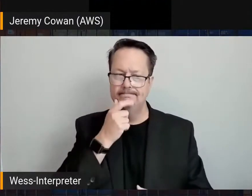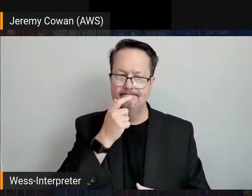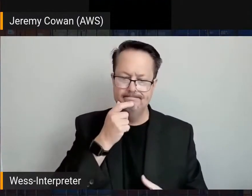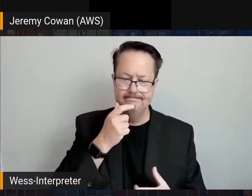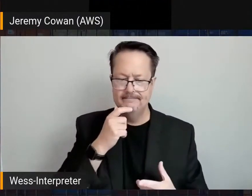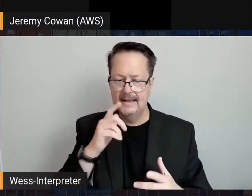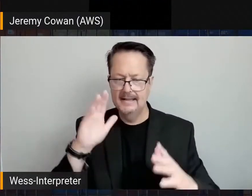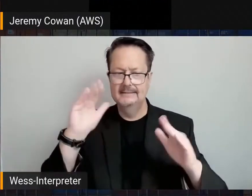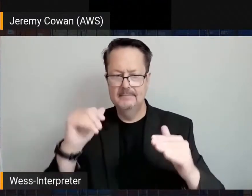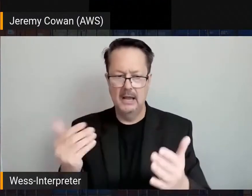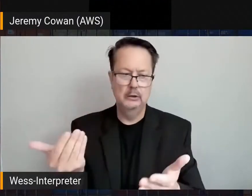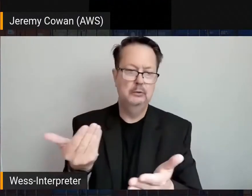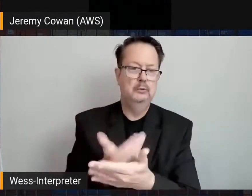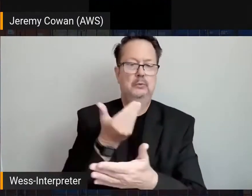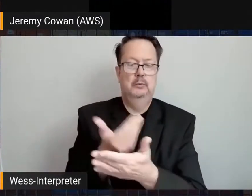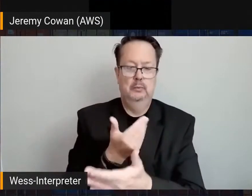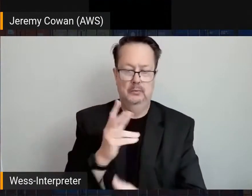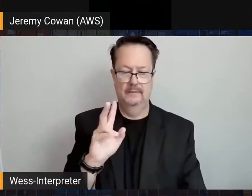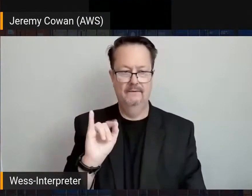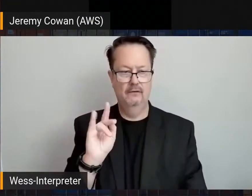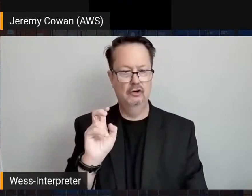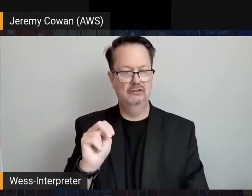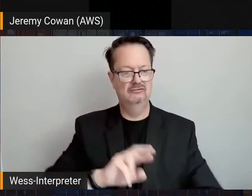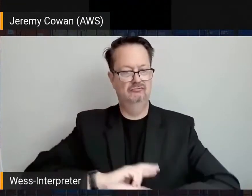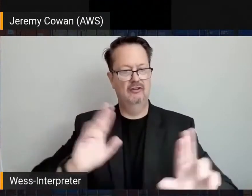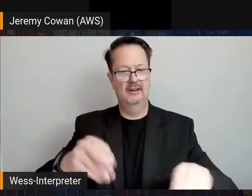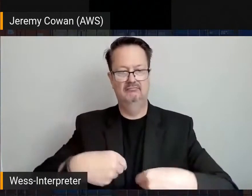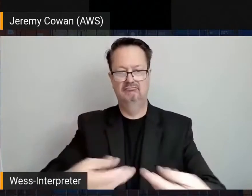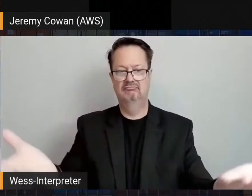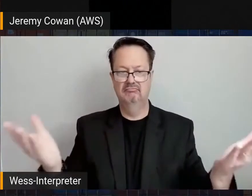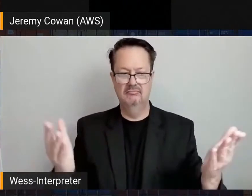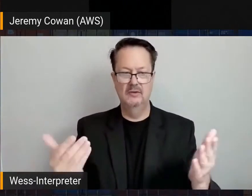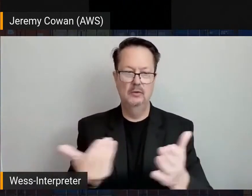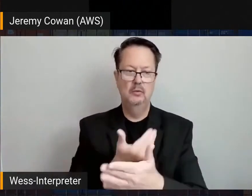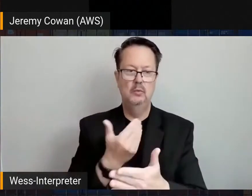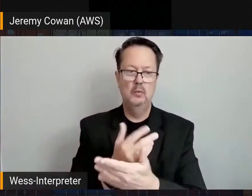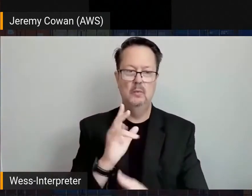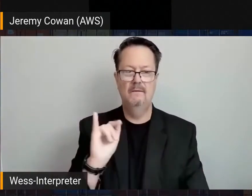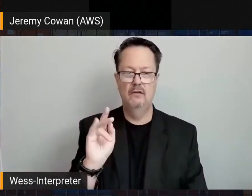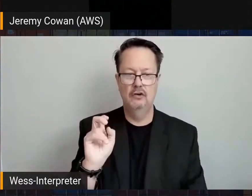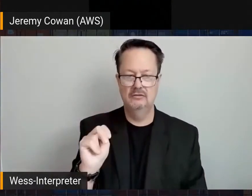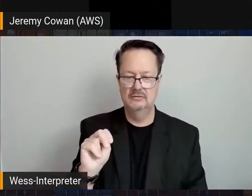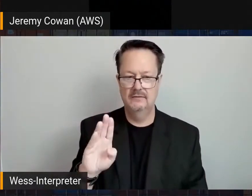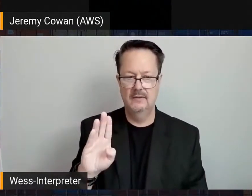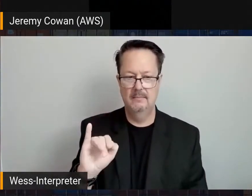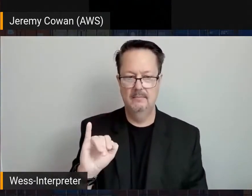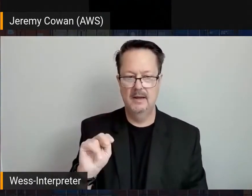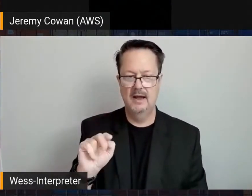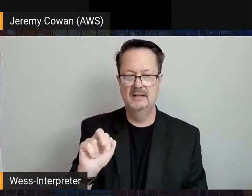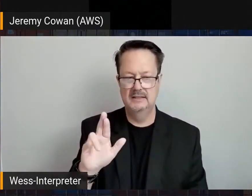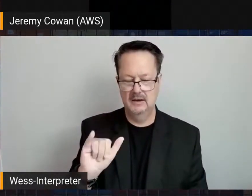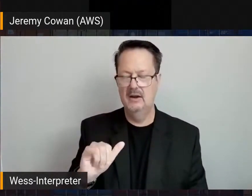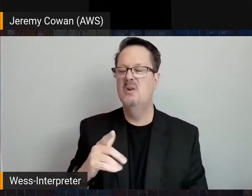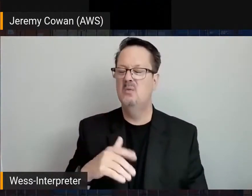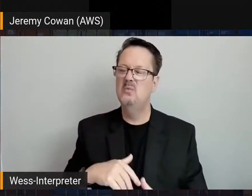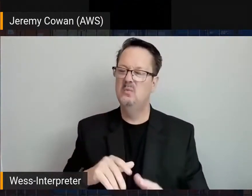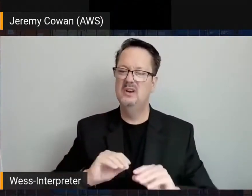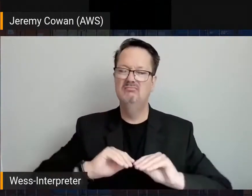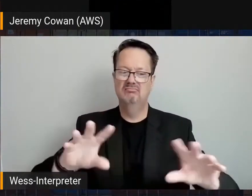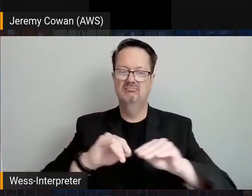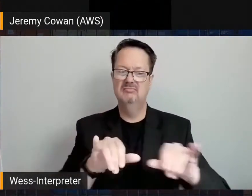expect new versions to become available? New versions of those binaries? Yep, we release the same frequency as